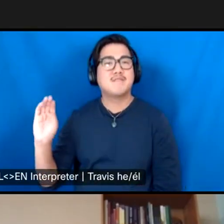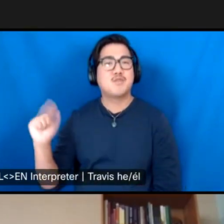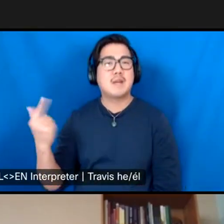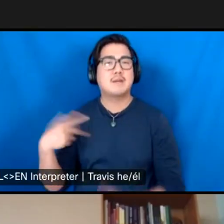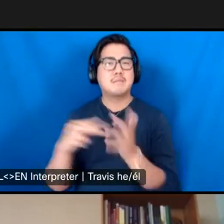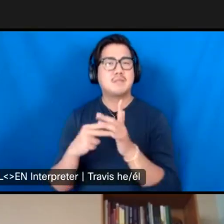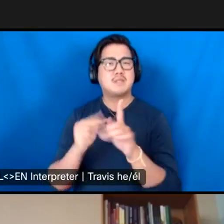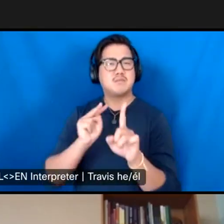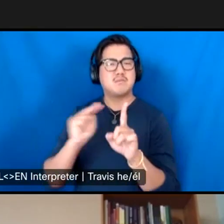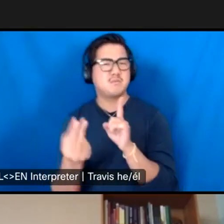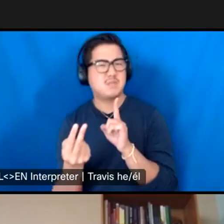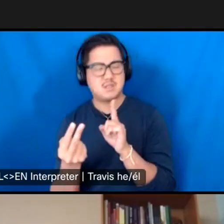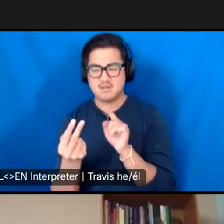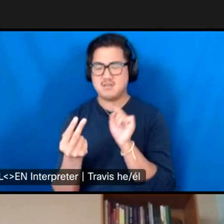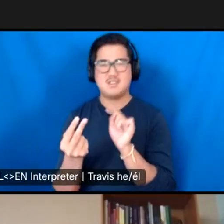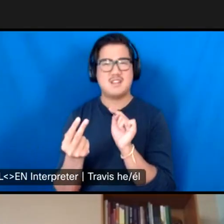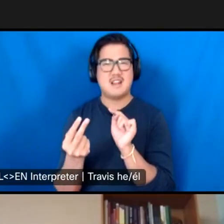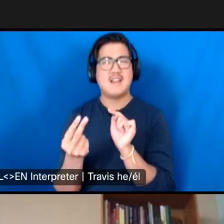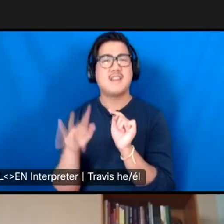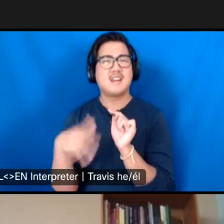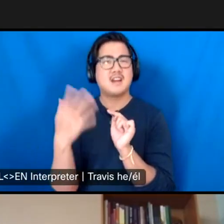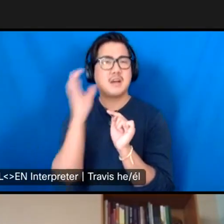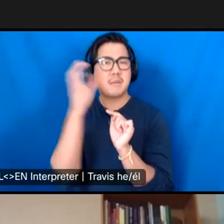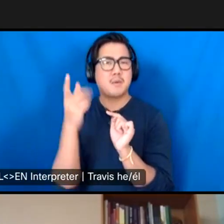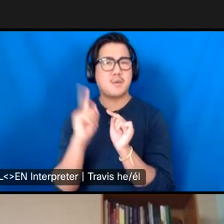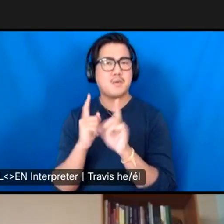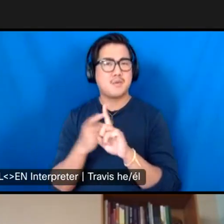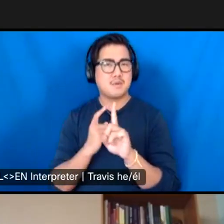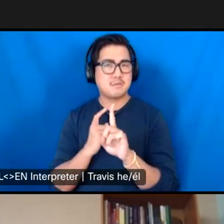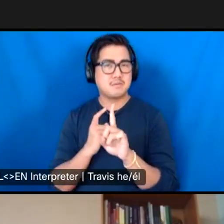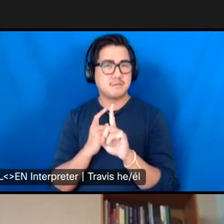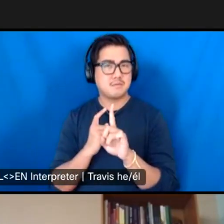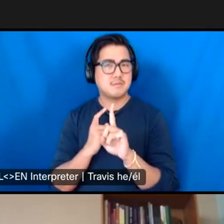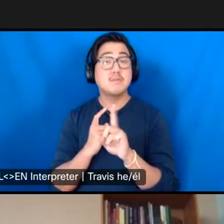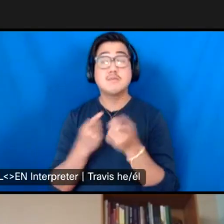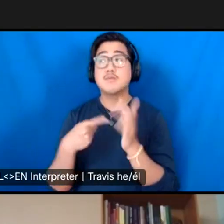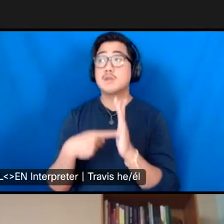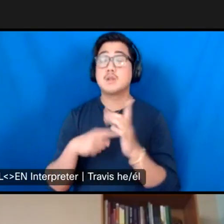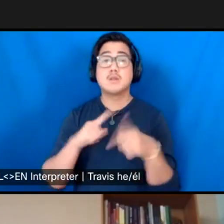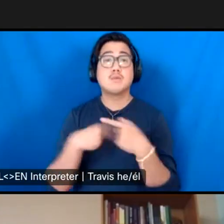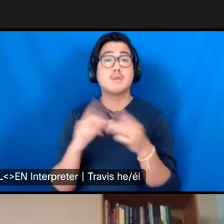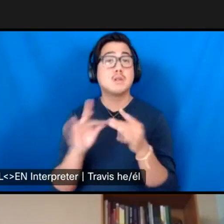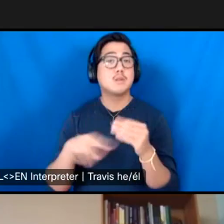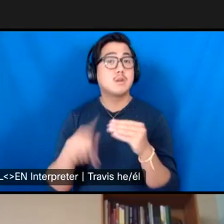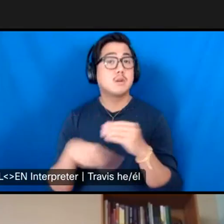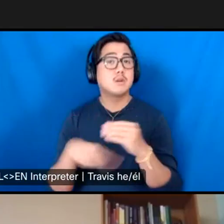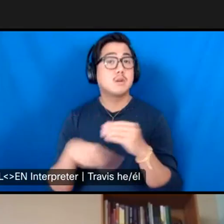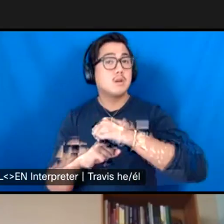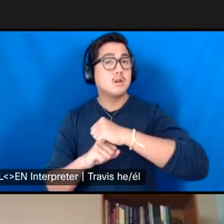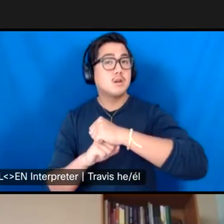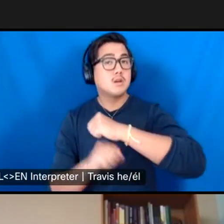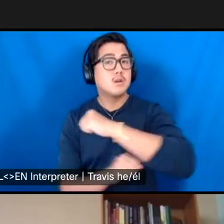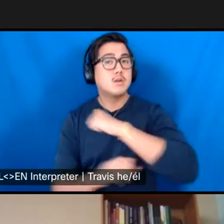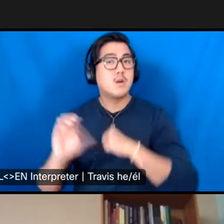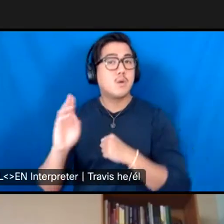that centered in, right? When we talk about doing core beliefs and values assessments, what are you really